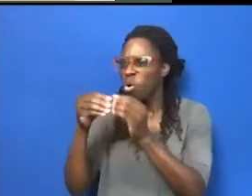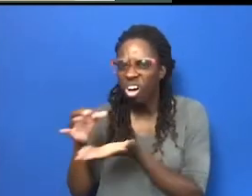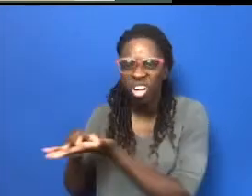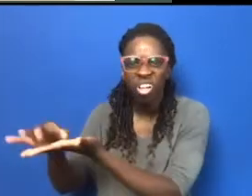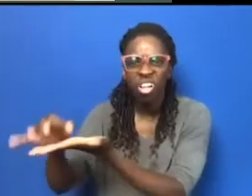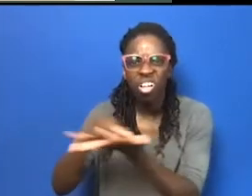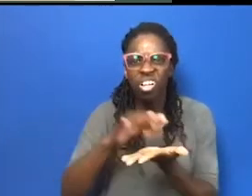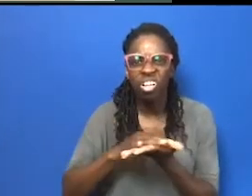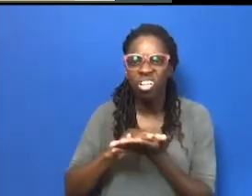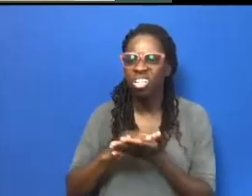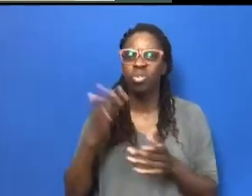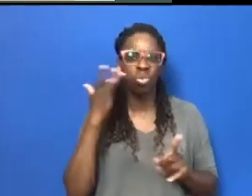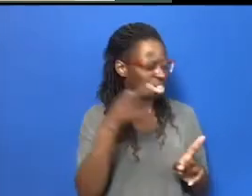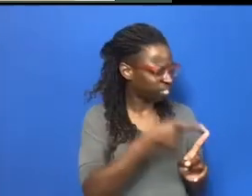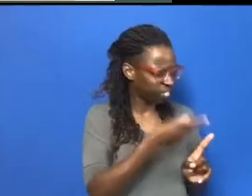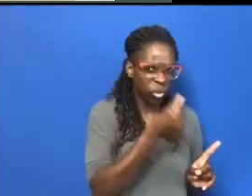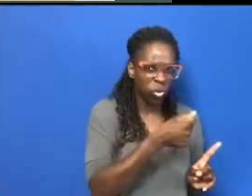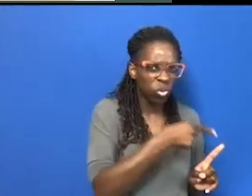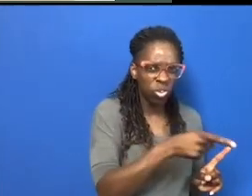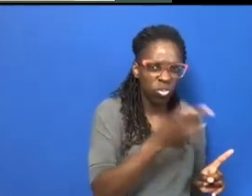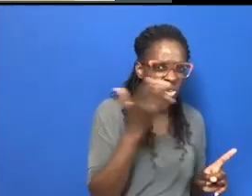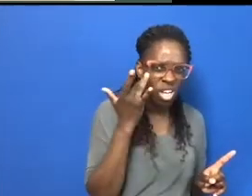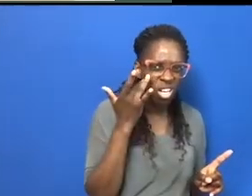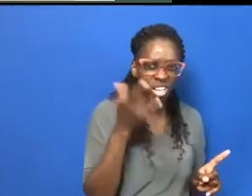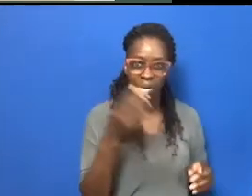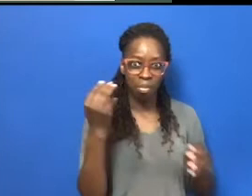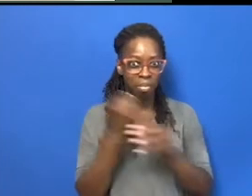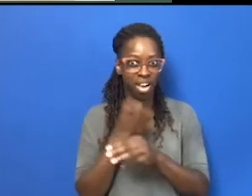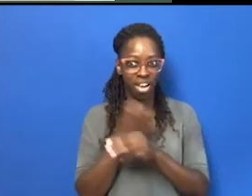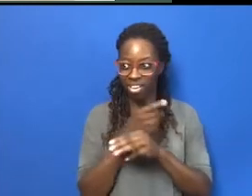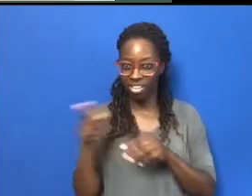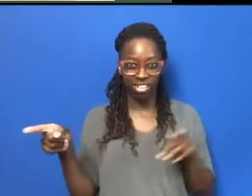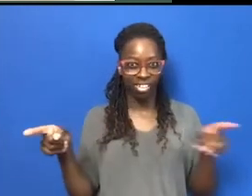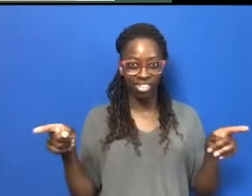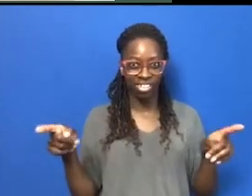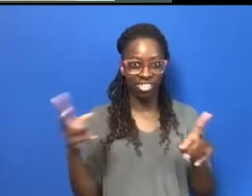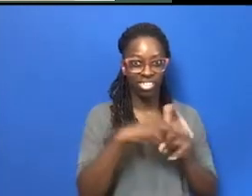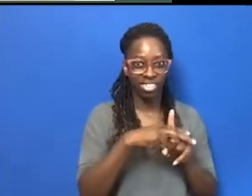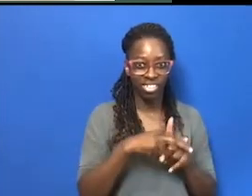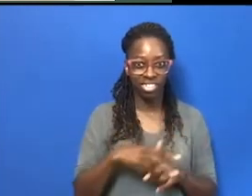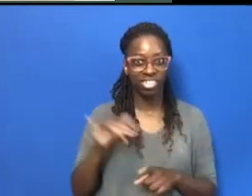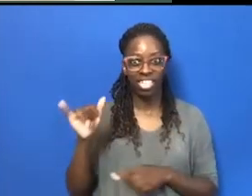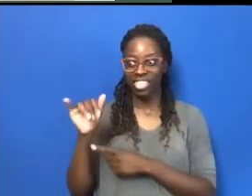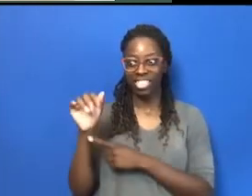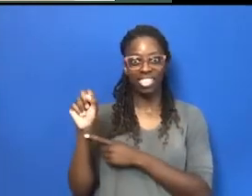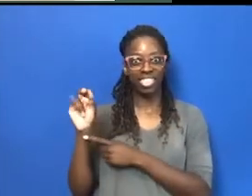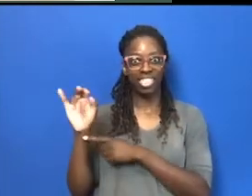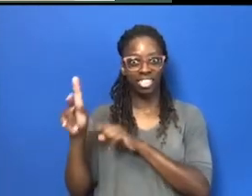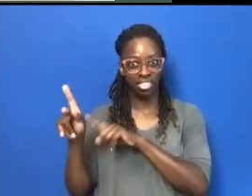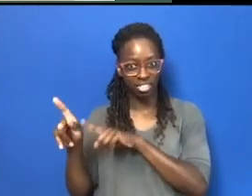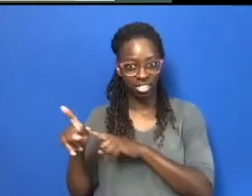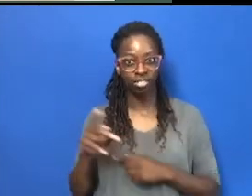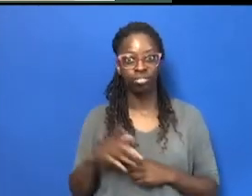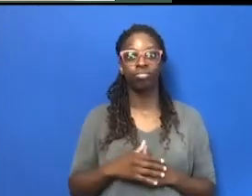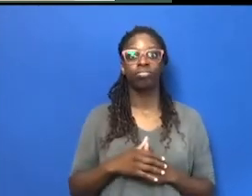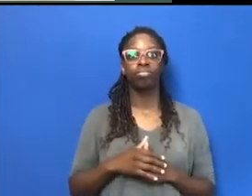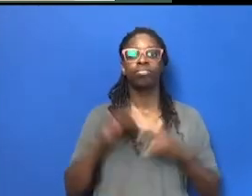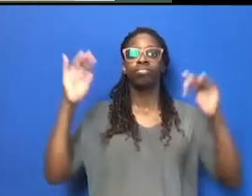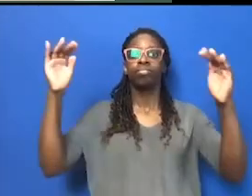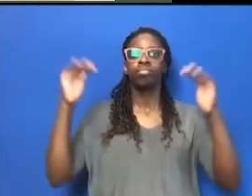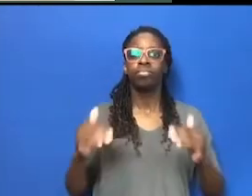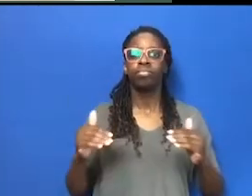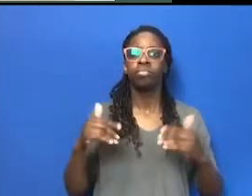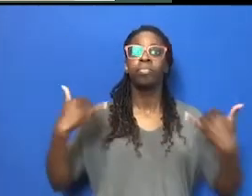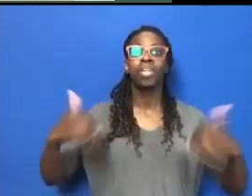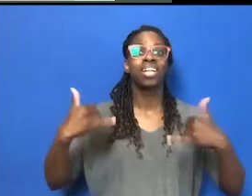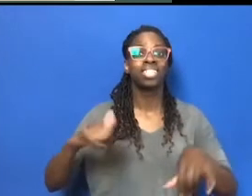math concepts is a really great way just to kind of get them talking during snack time. Another great time is playtime, which is another time that sometimes we as teachers